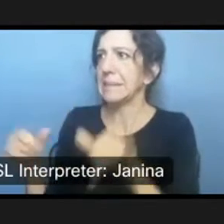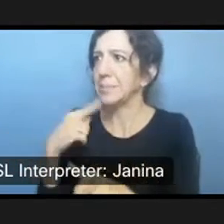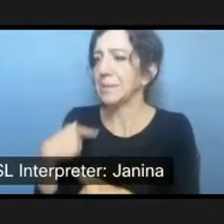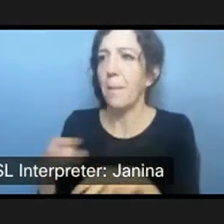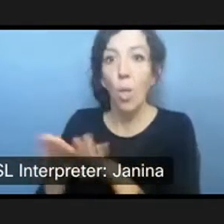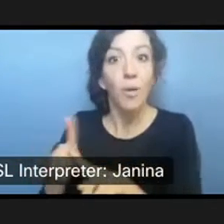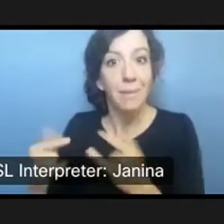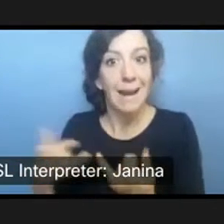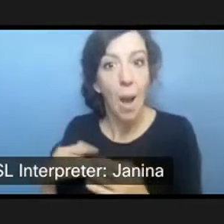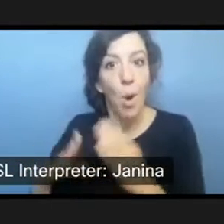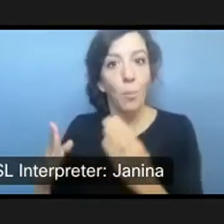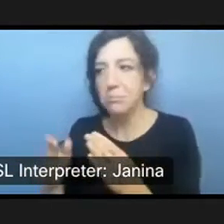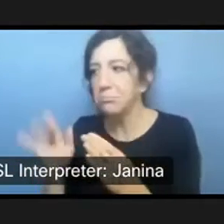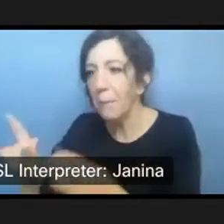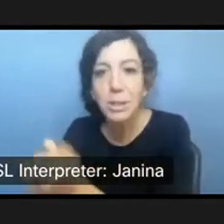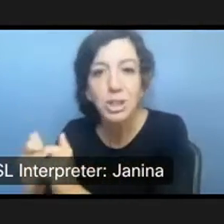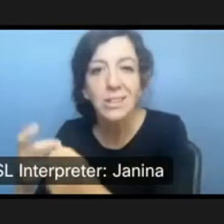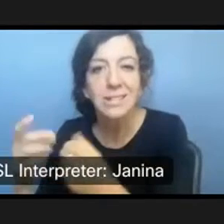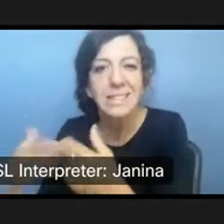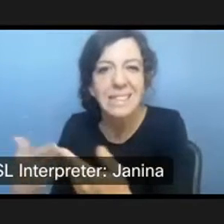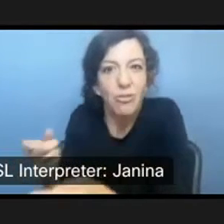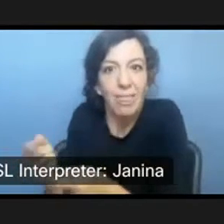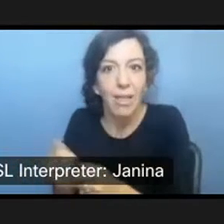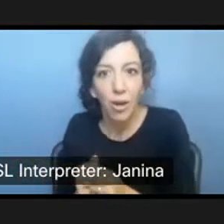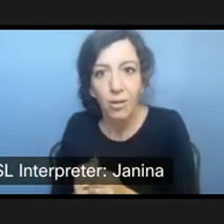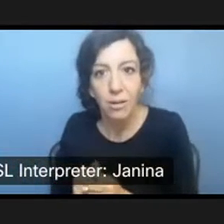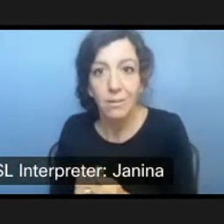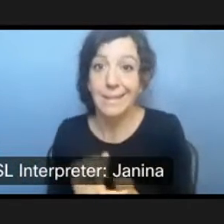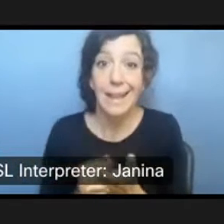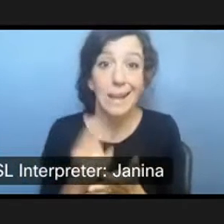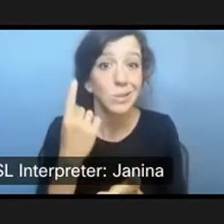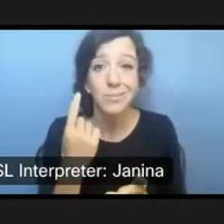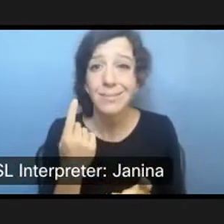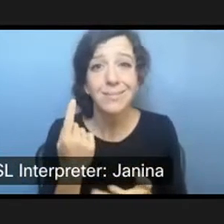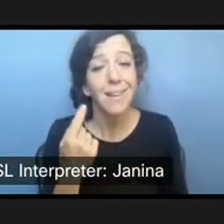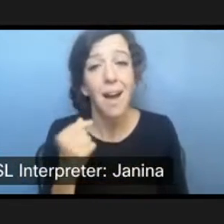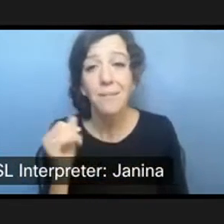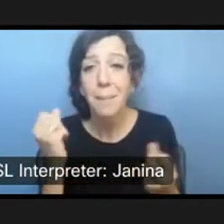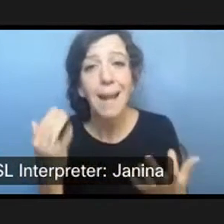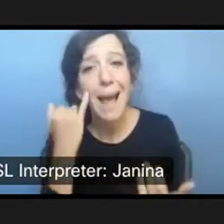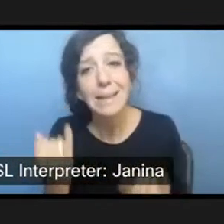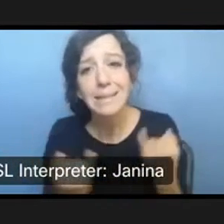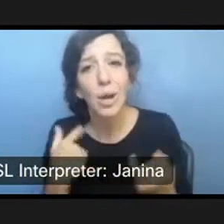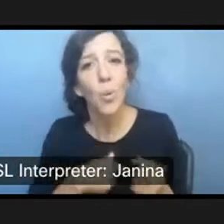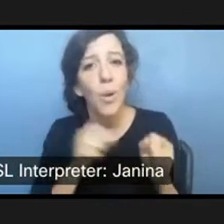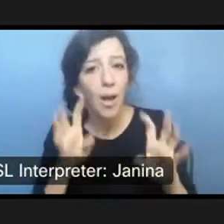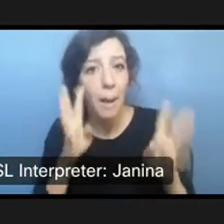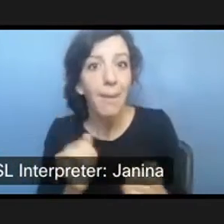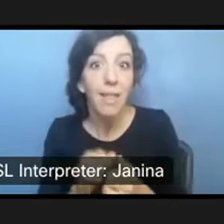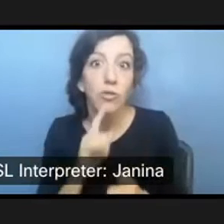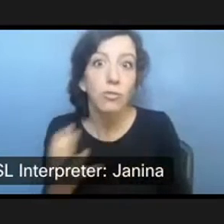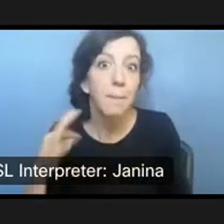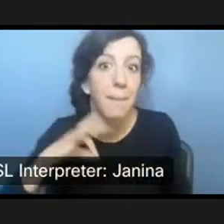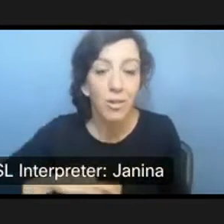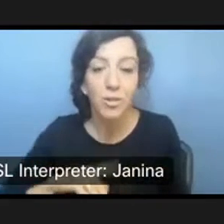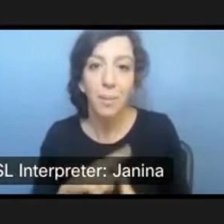up with a system that could be pretty useful and not labor intensive. So we have like over